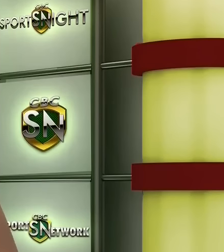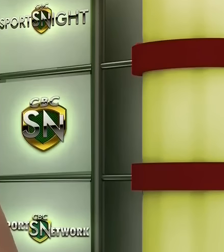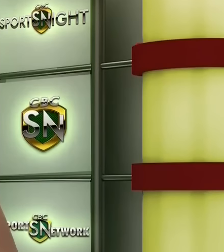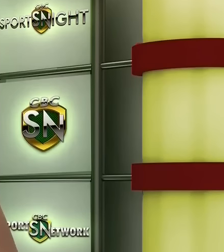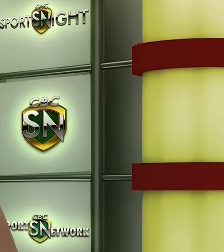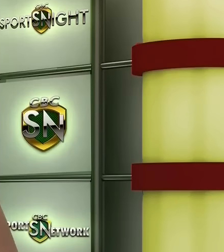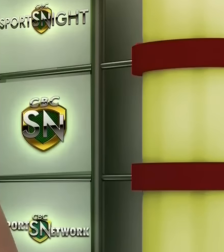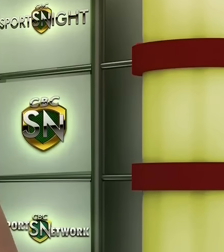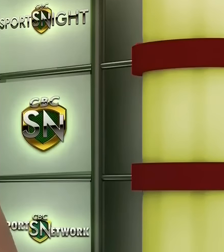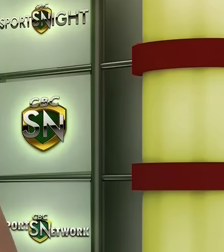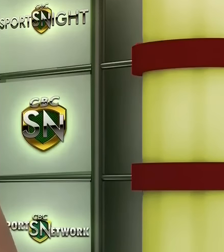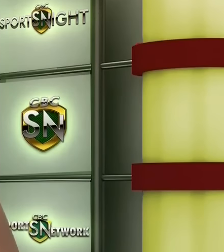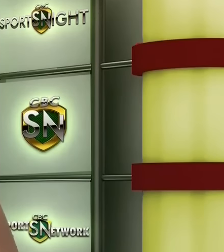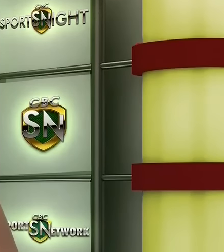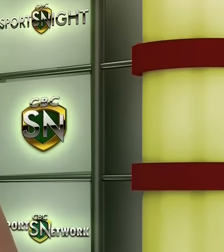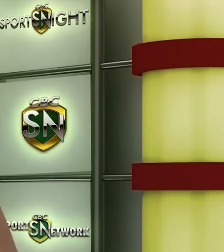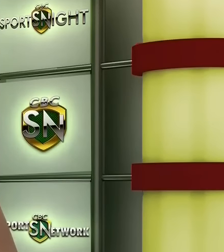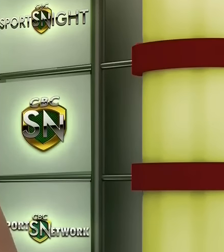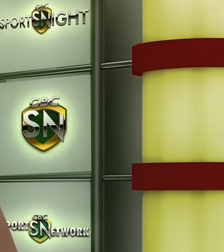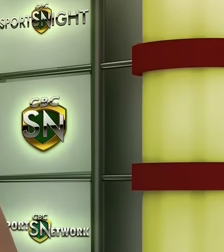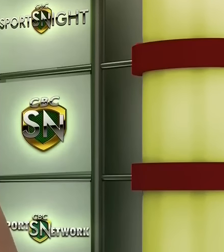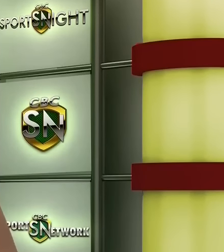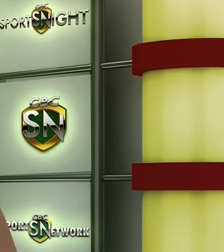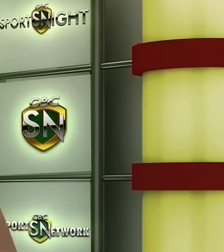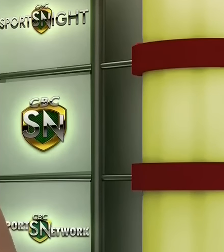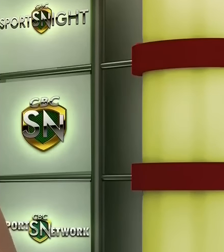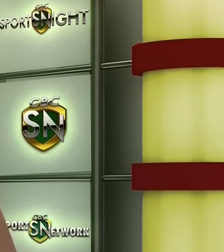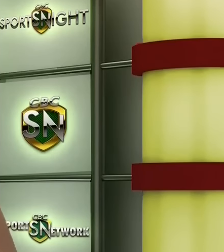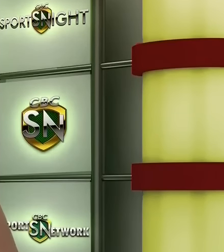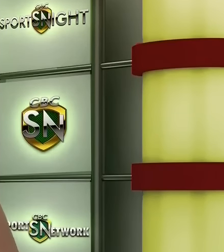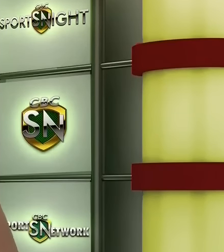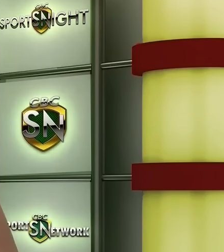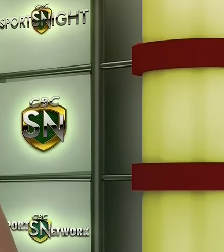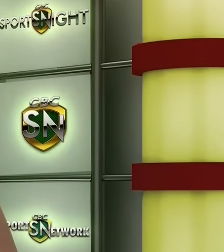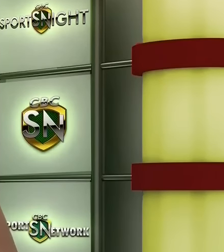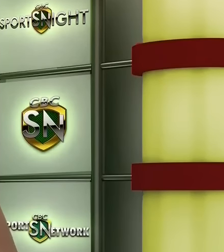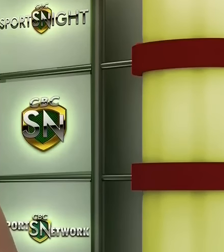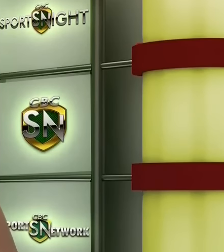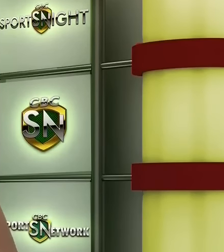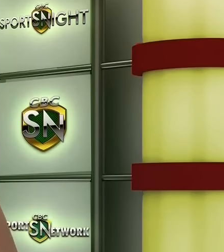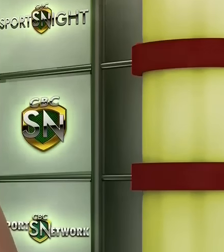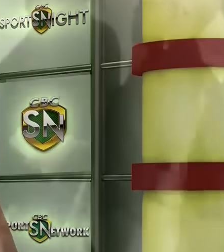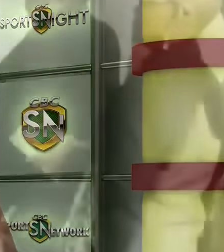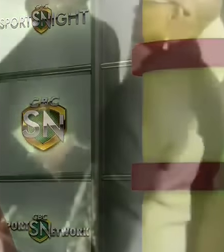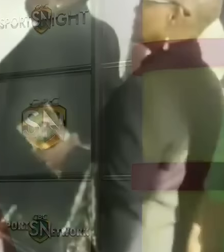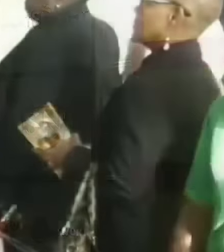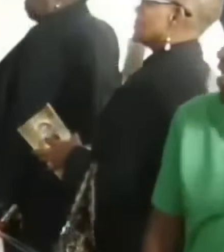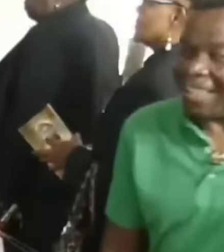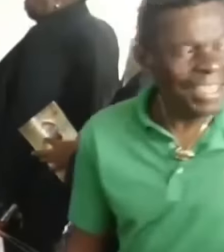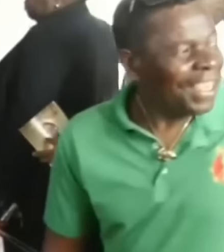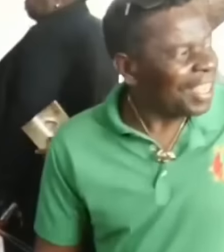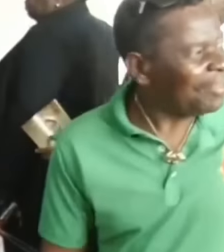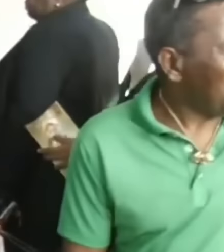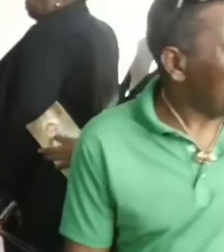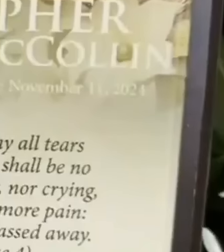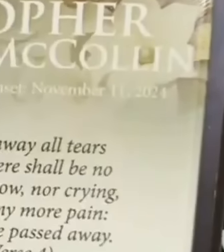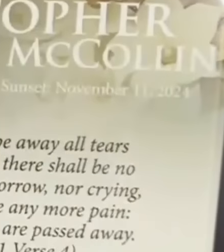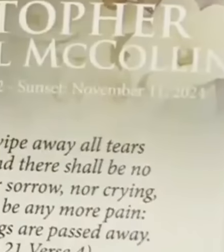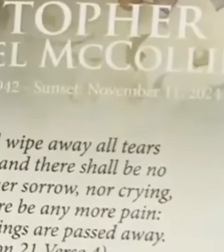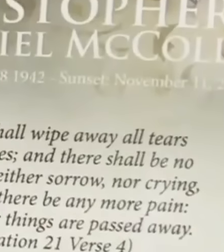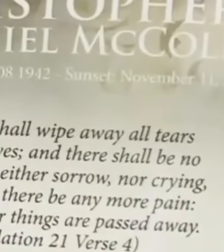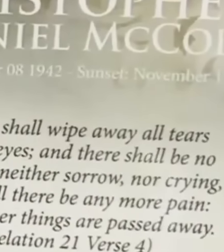BCL for more than 5 decades and was a top fielder in his playing days. During the service at Mount Tabor Moravian, he was described as